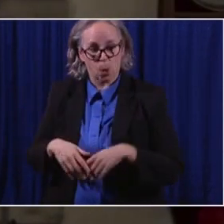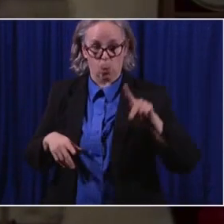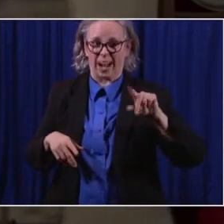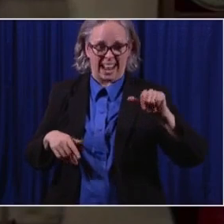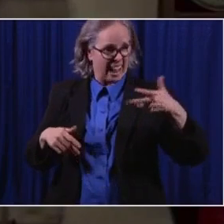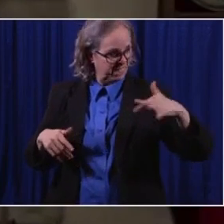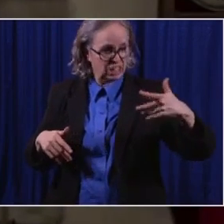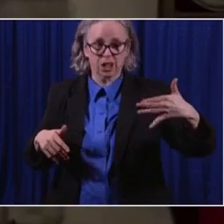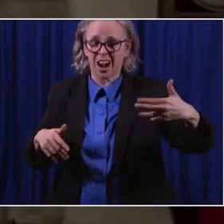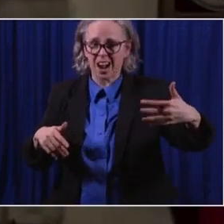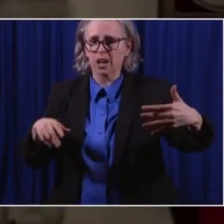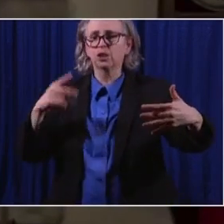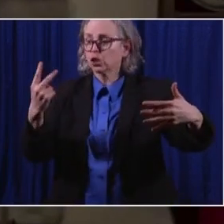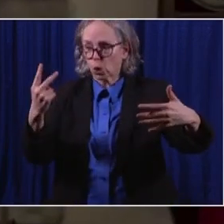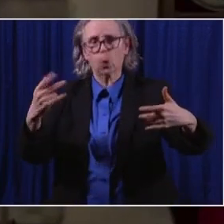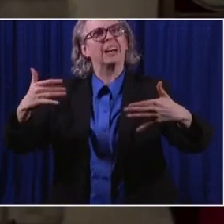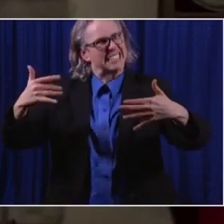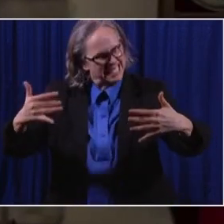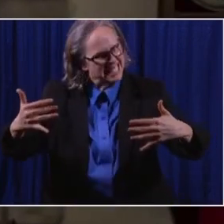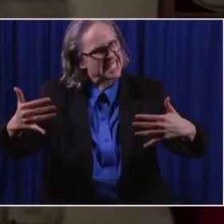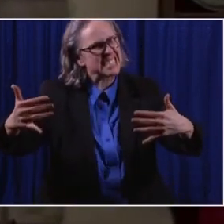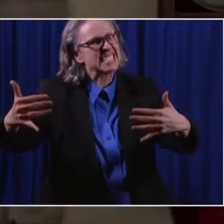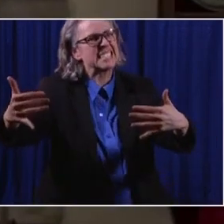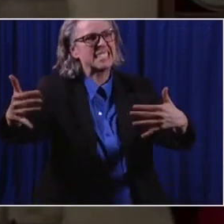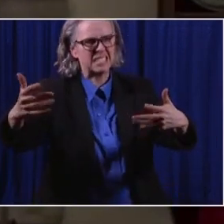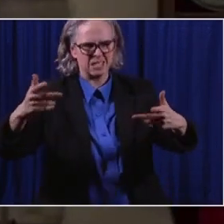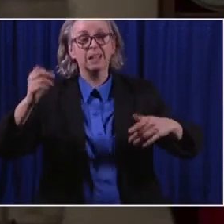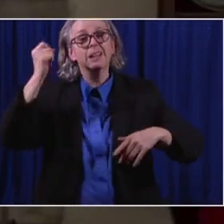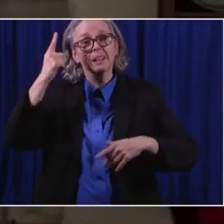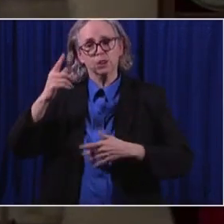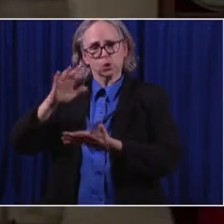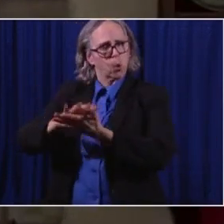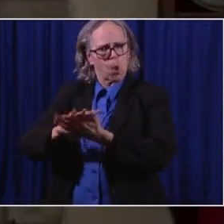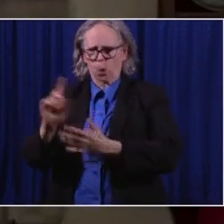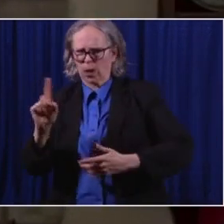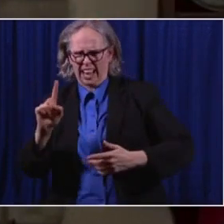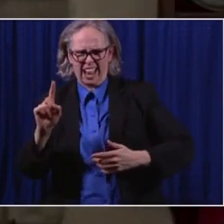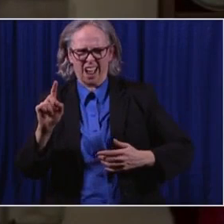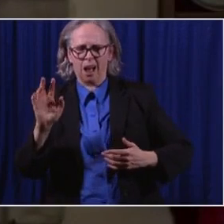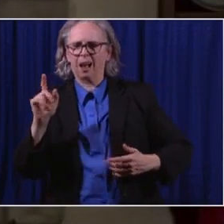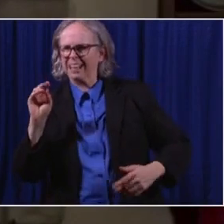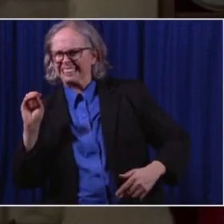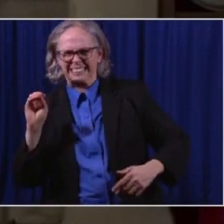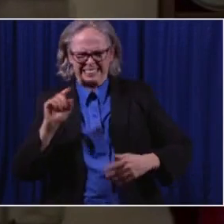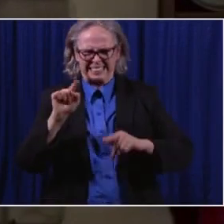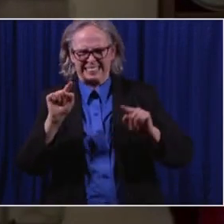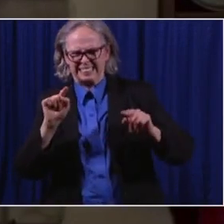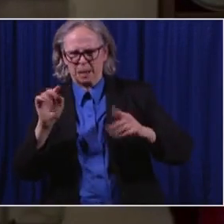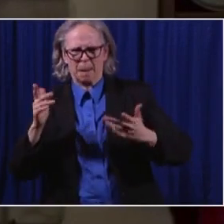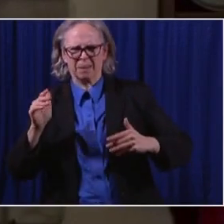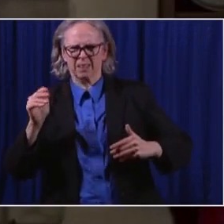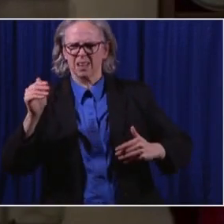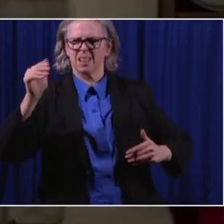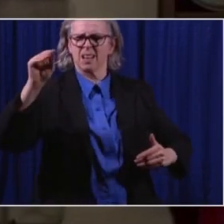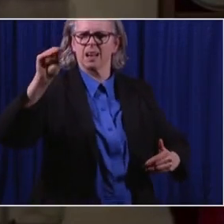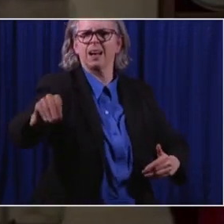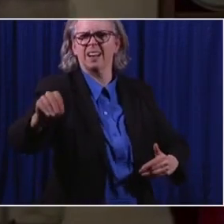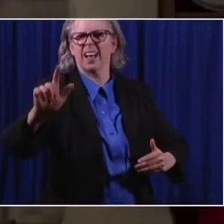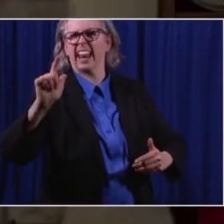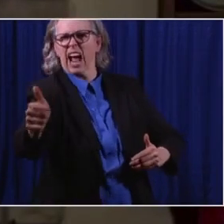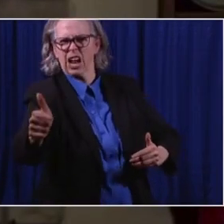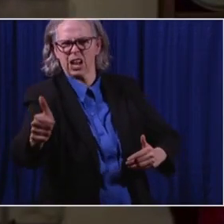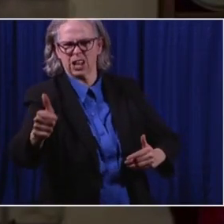we, roll schools in, will be at some point after that time. But again, our